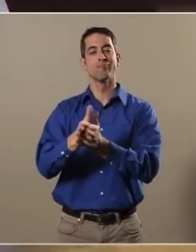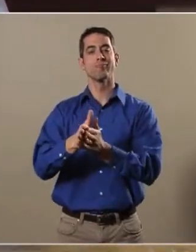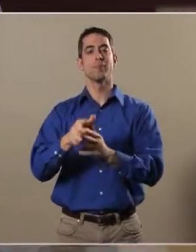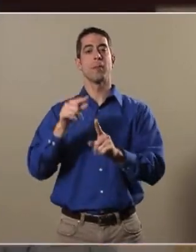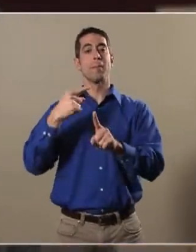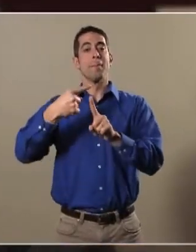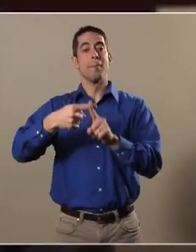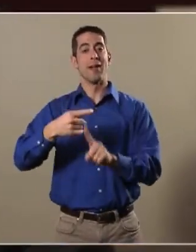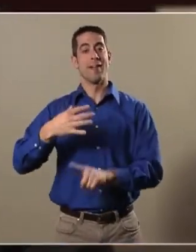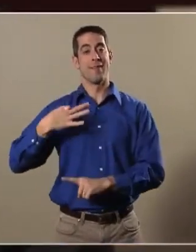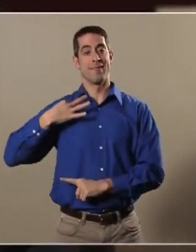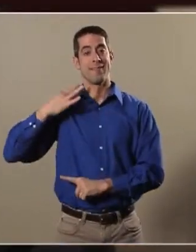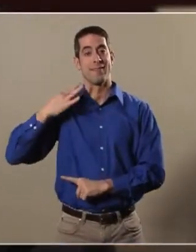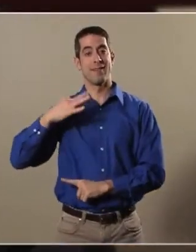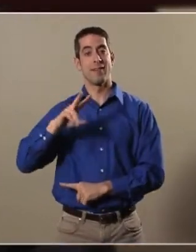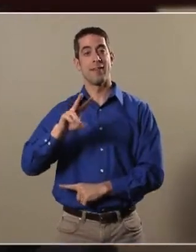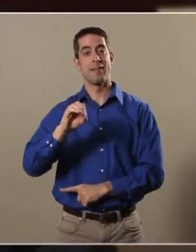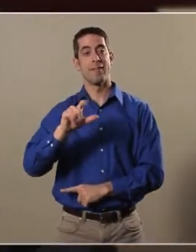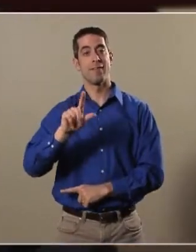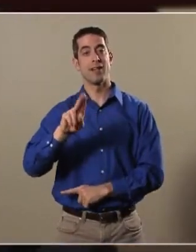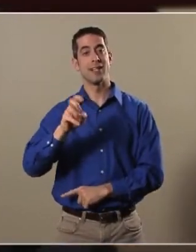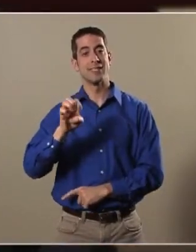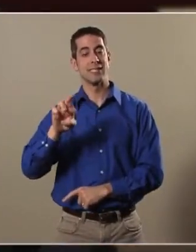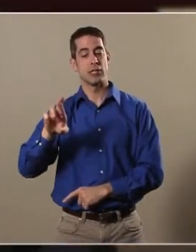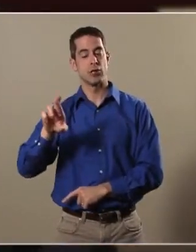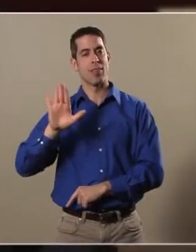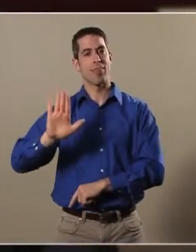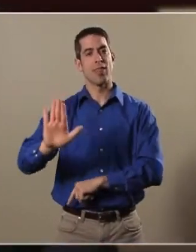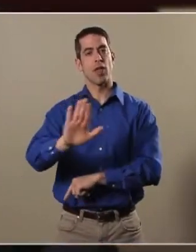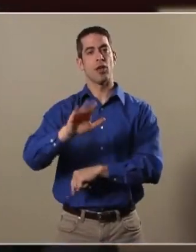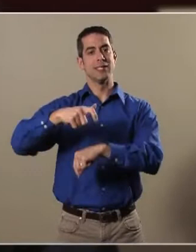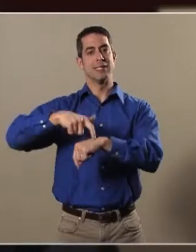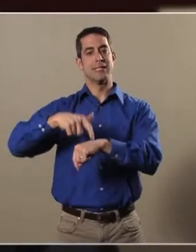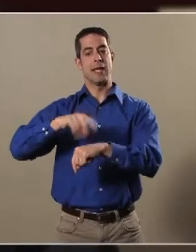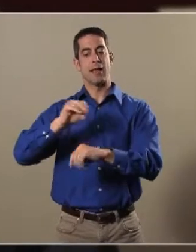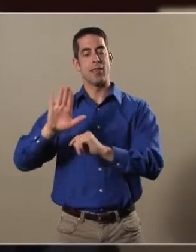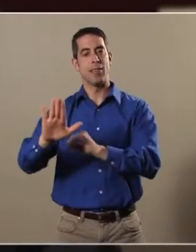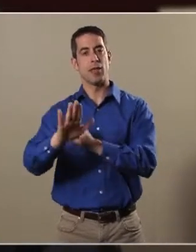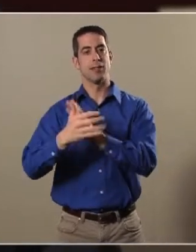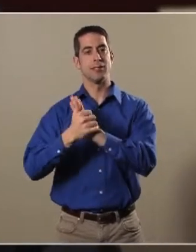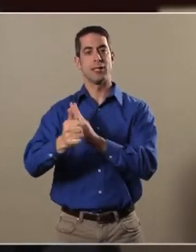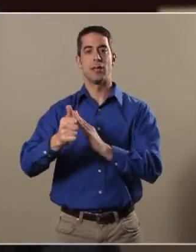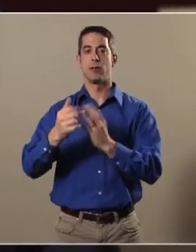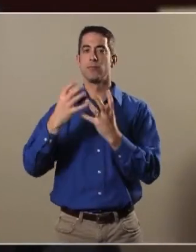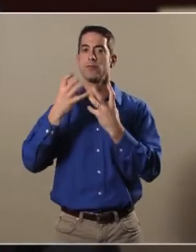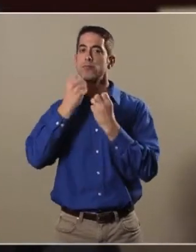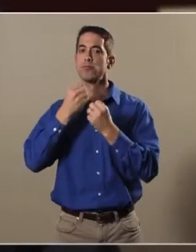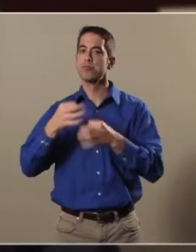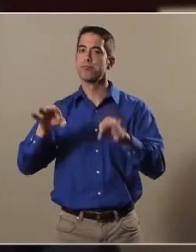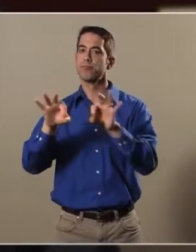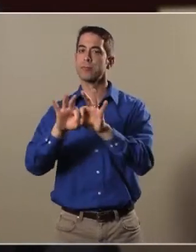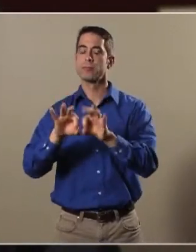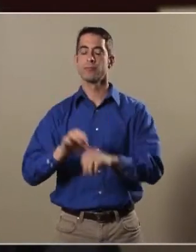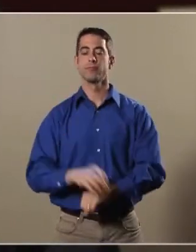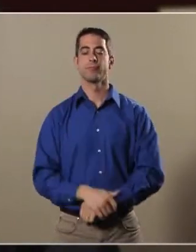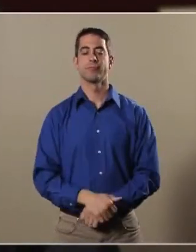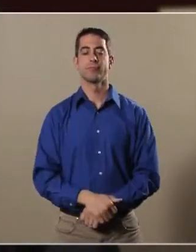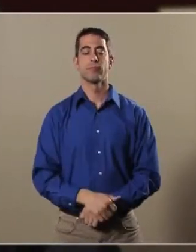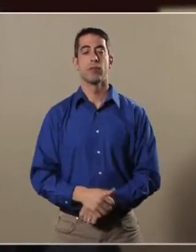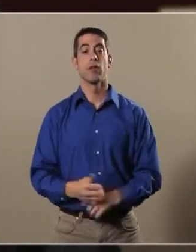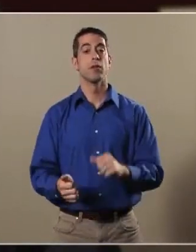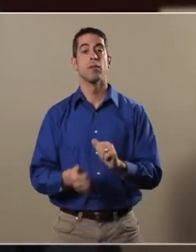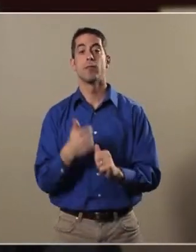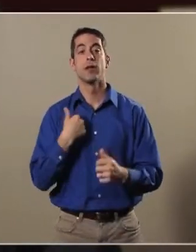invaluable. Mostly, I drive for the League. I pick up the people and bring them to their meetings